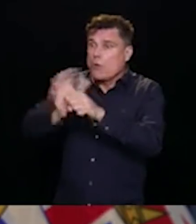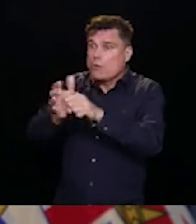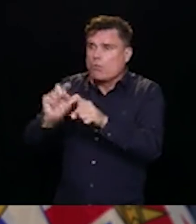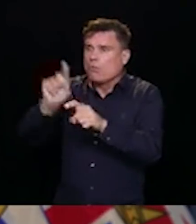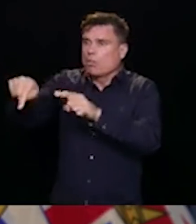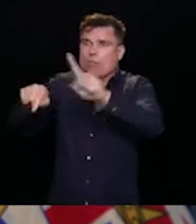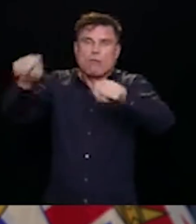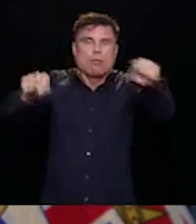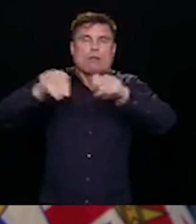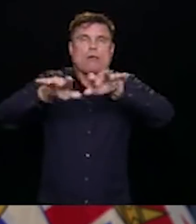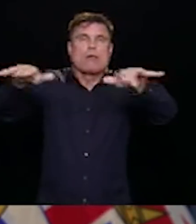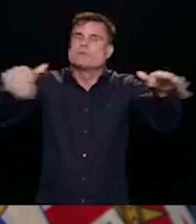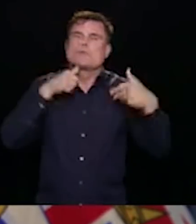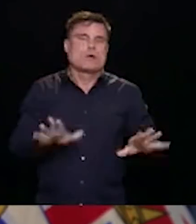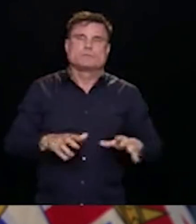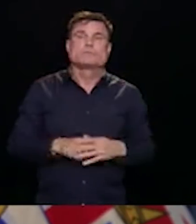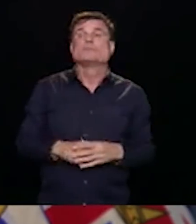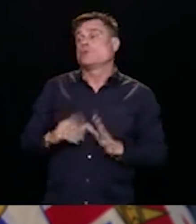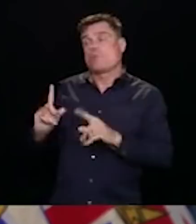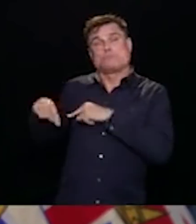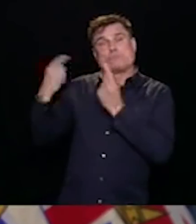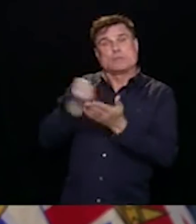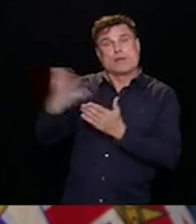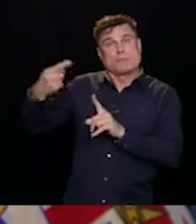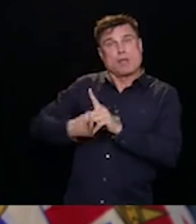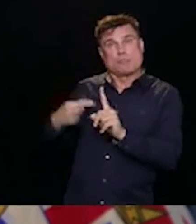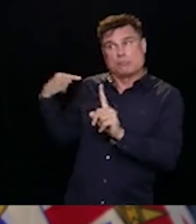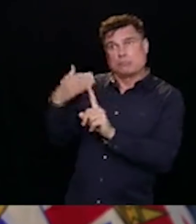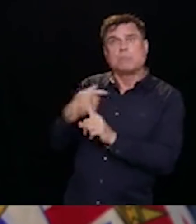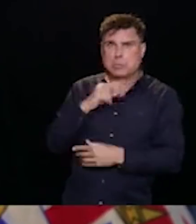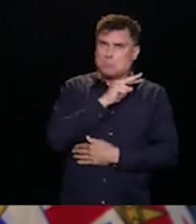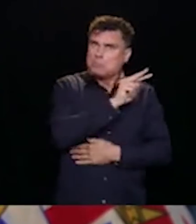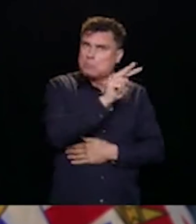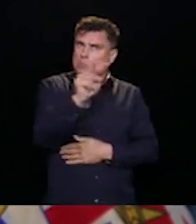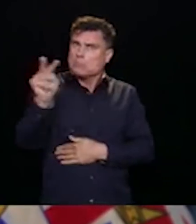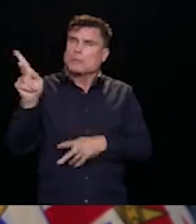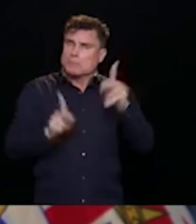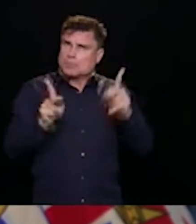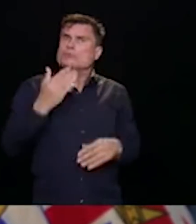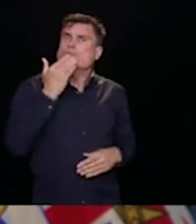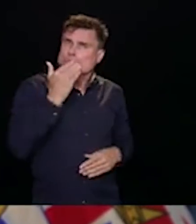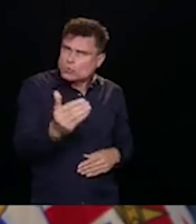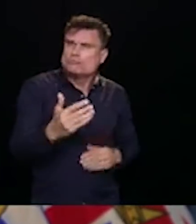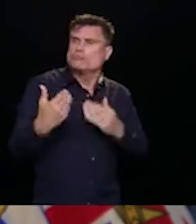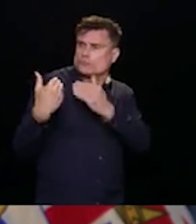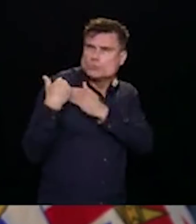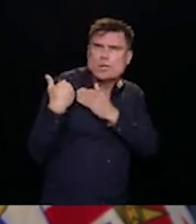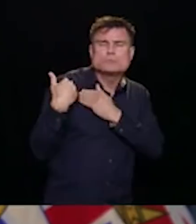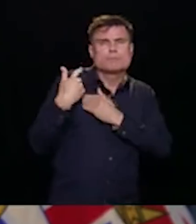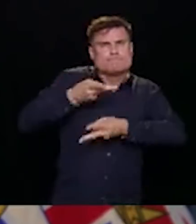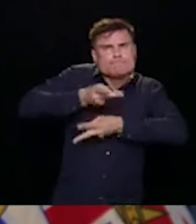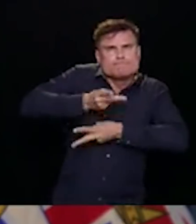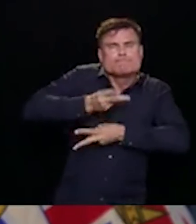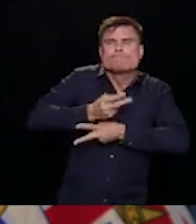clear foundations, and we've shown that over the last few months for a safe path ahead. These are the foundations that will carry us